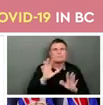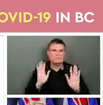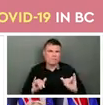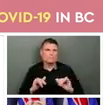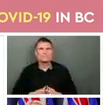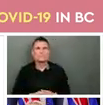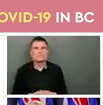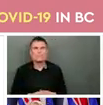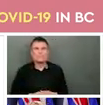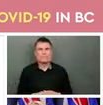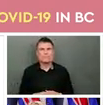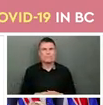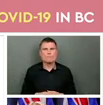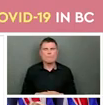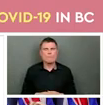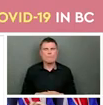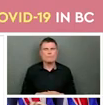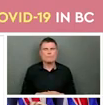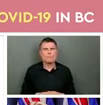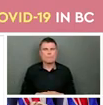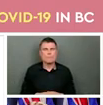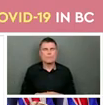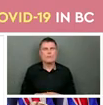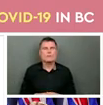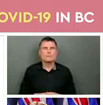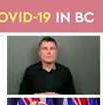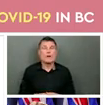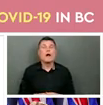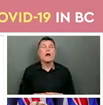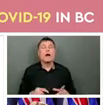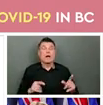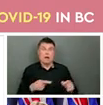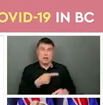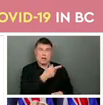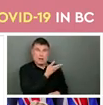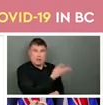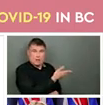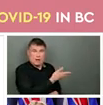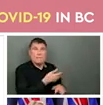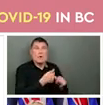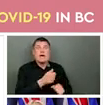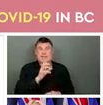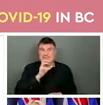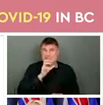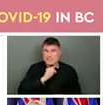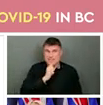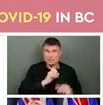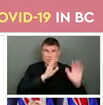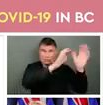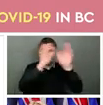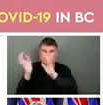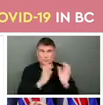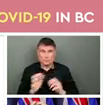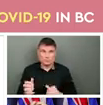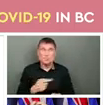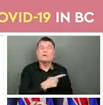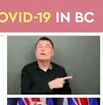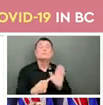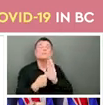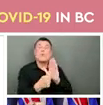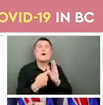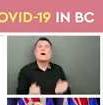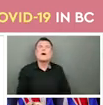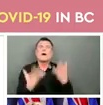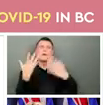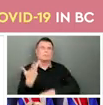the trajectory of how we were able to provide immunization by age group. And as you can see, for every age group, it goes up